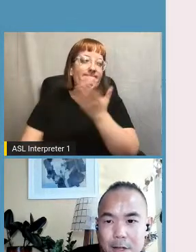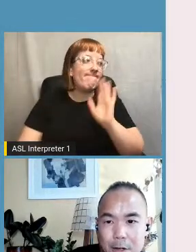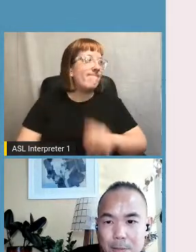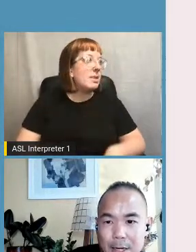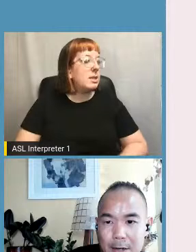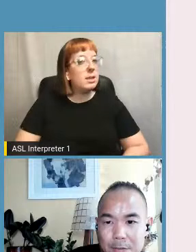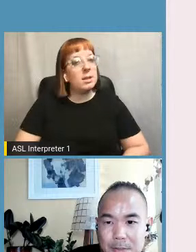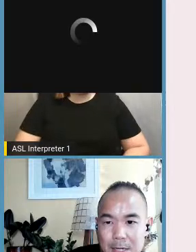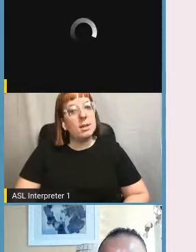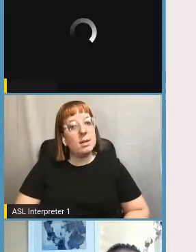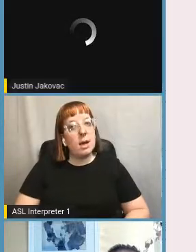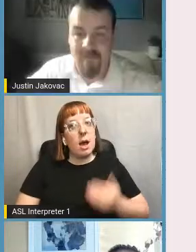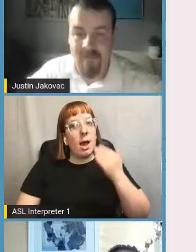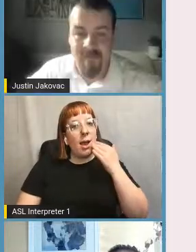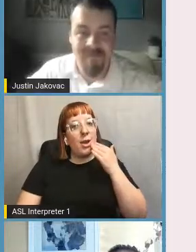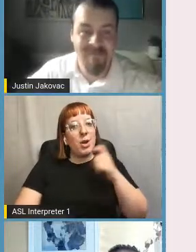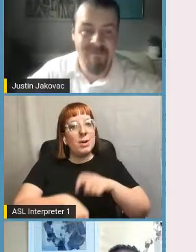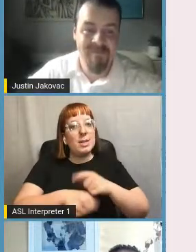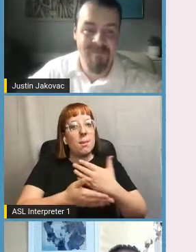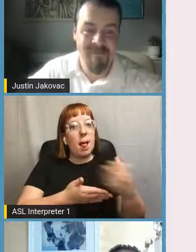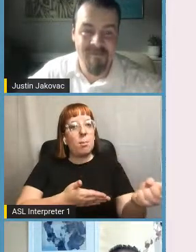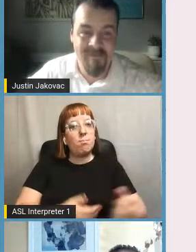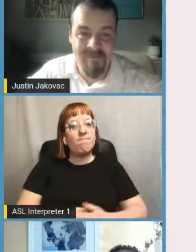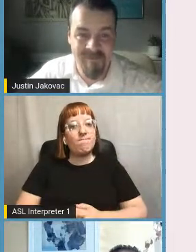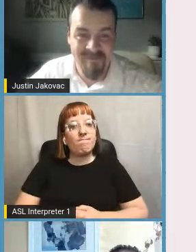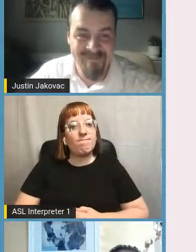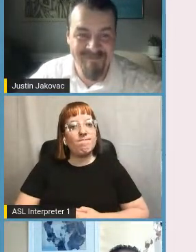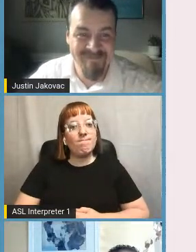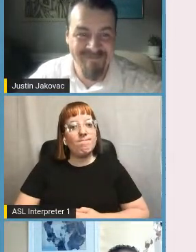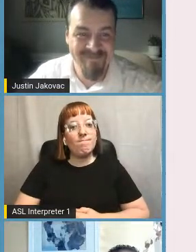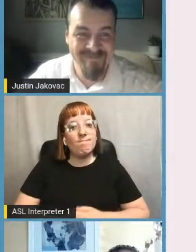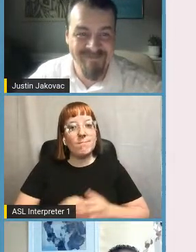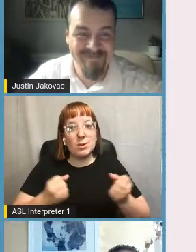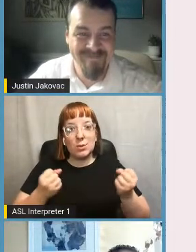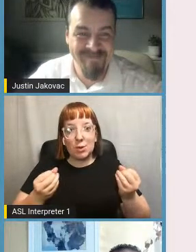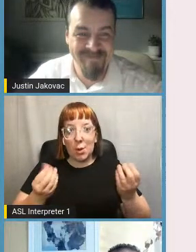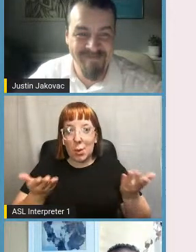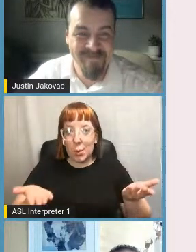Yeah, I know I'm running out of some time, so,